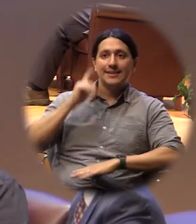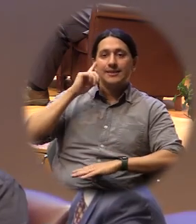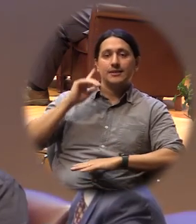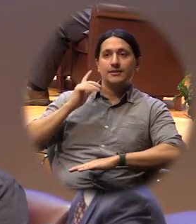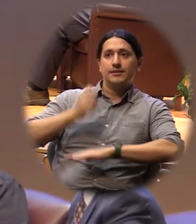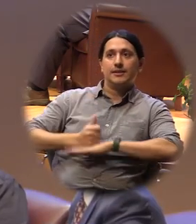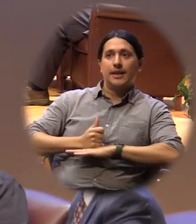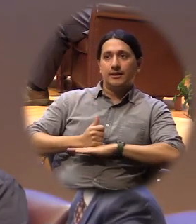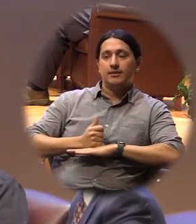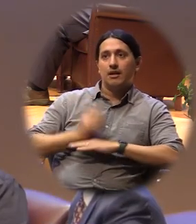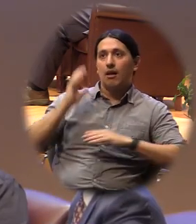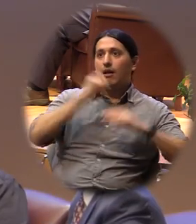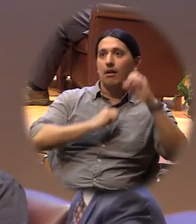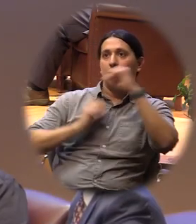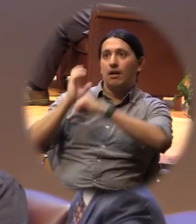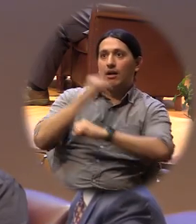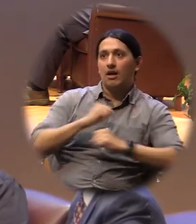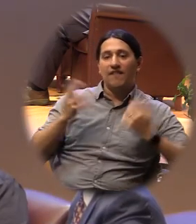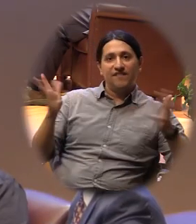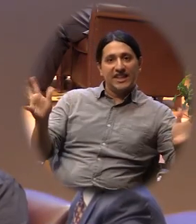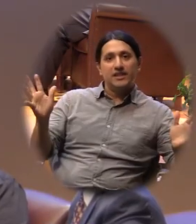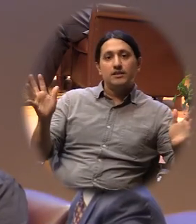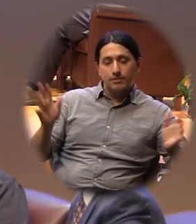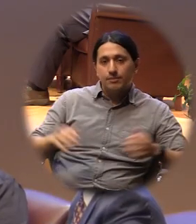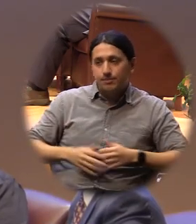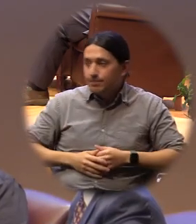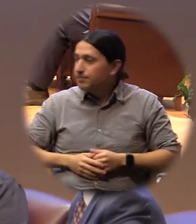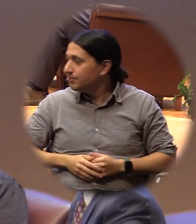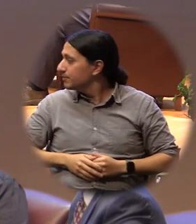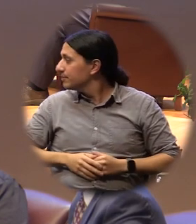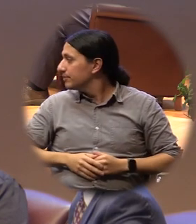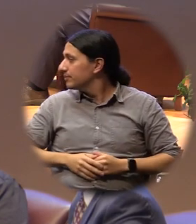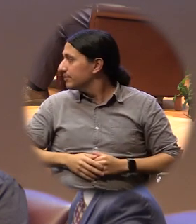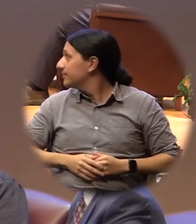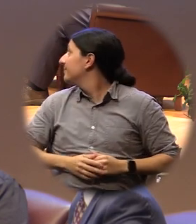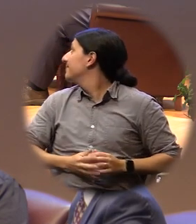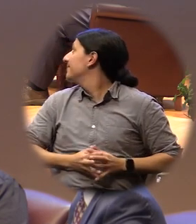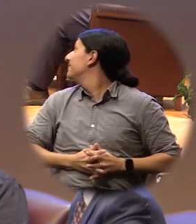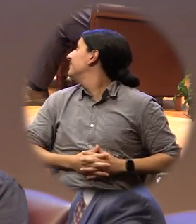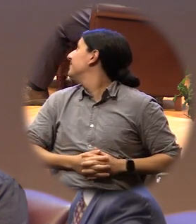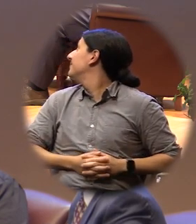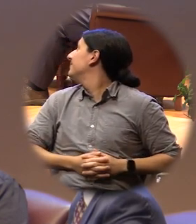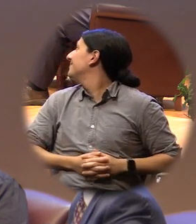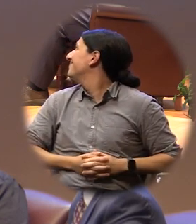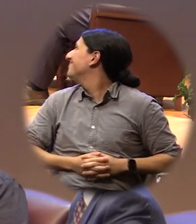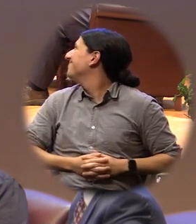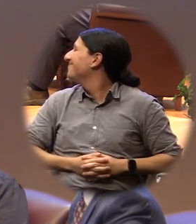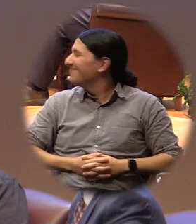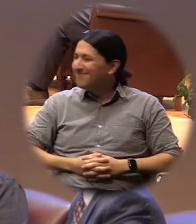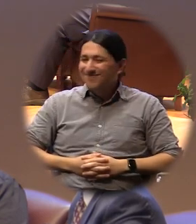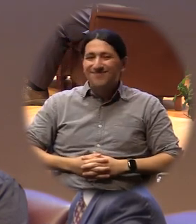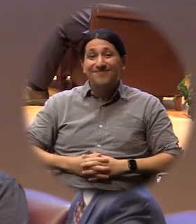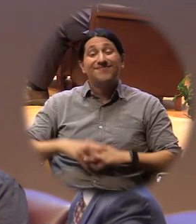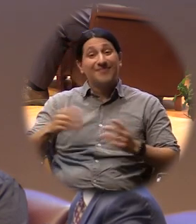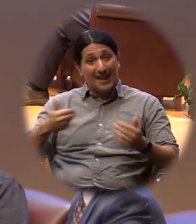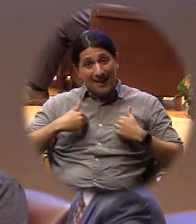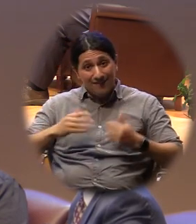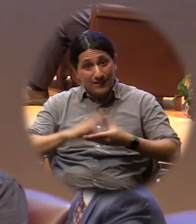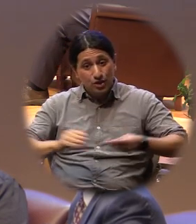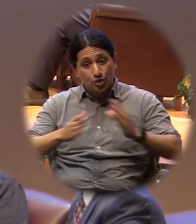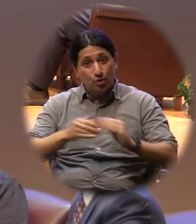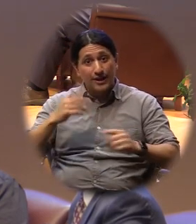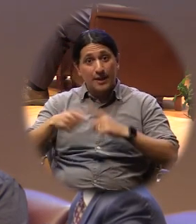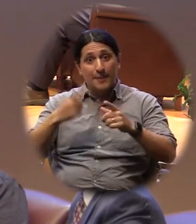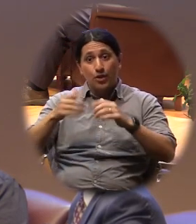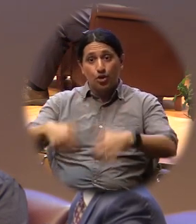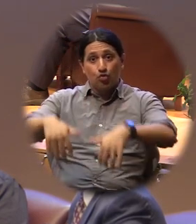Yes, and related to those assumptions, I think we're in... Yeah, about the graves. Yes, like the story about the graves. Okay, so confession